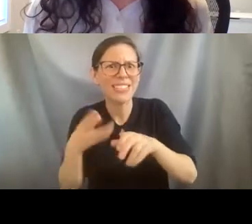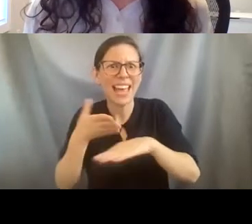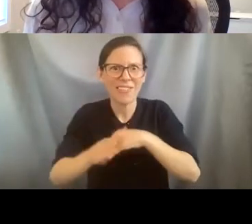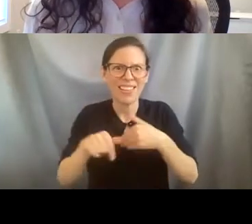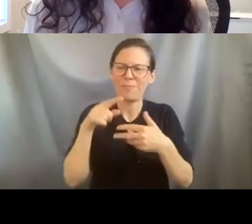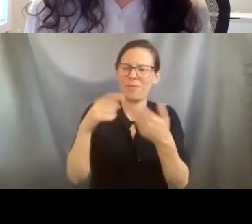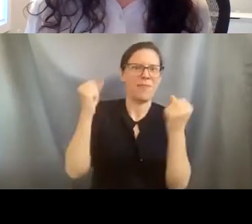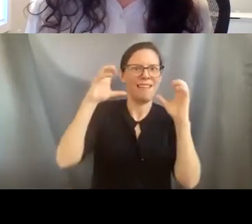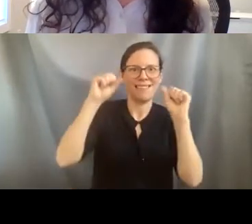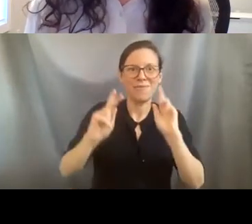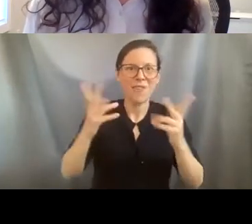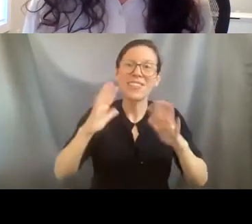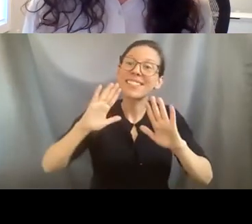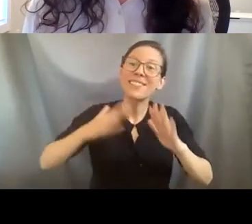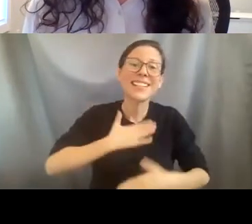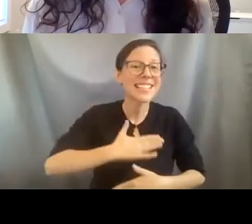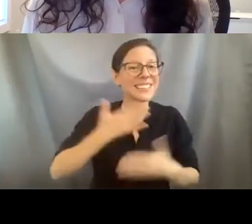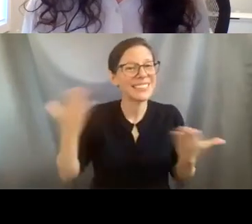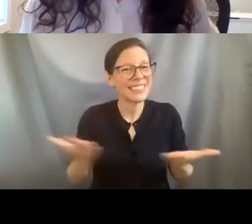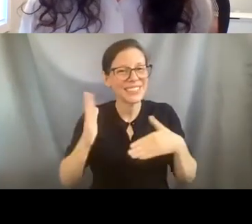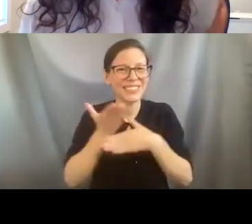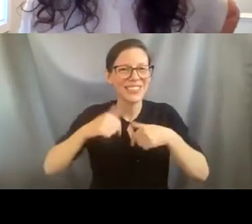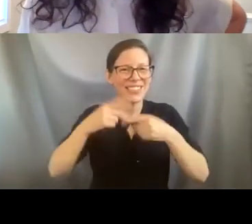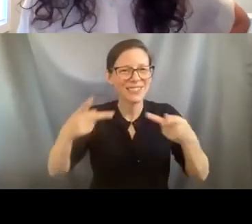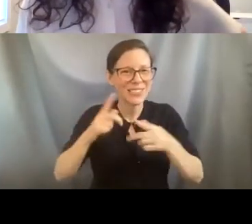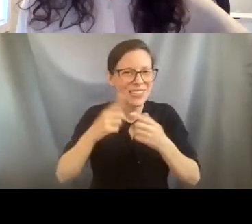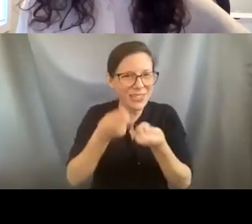Welcome. Thank you.